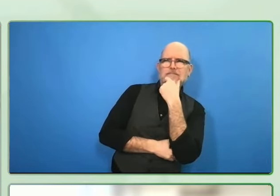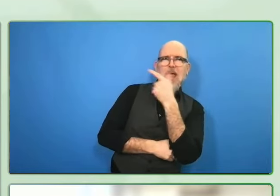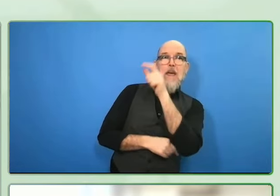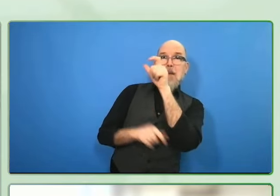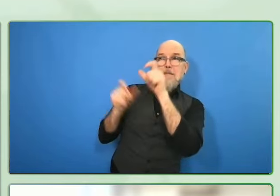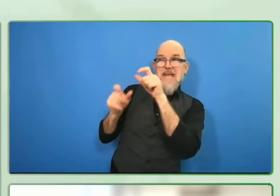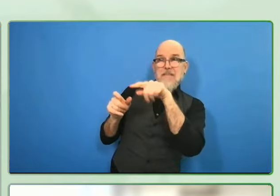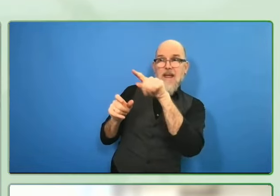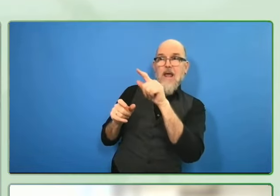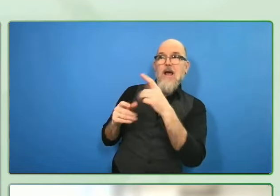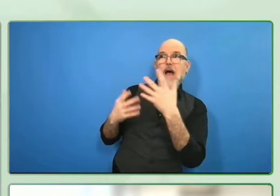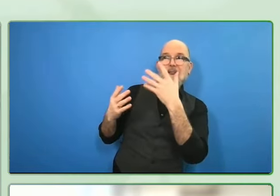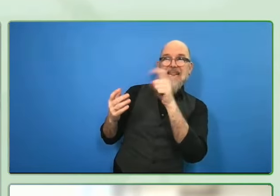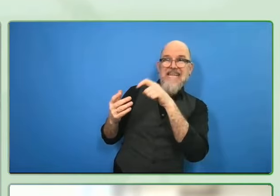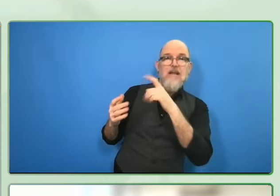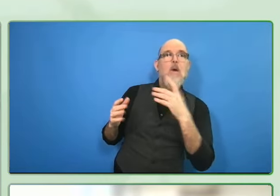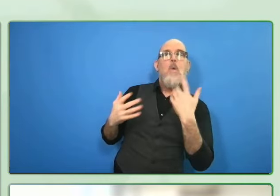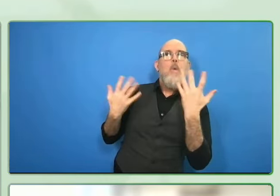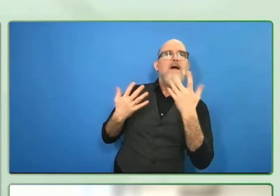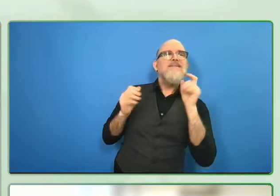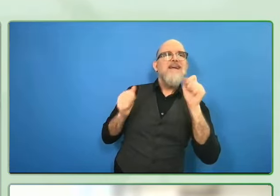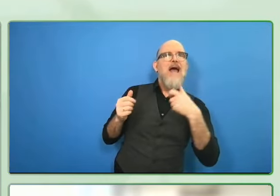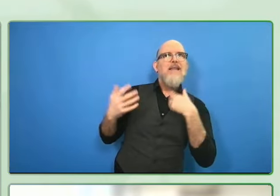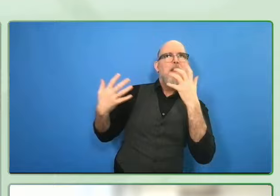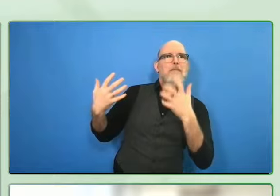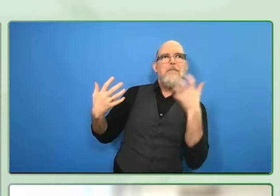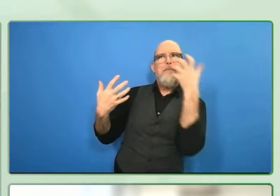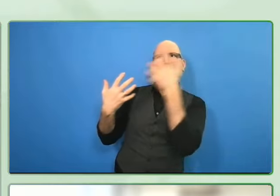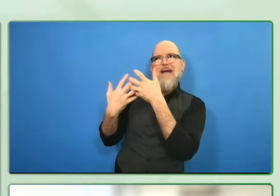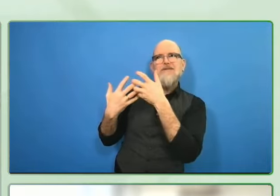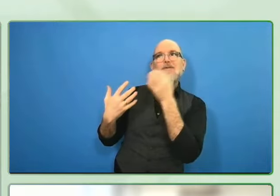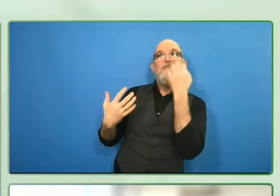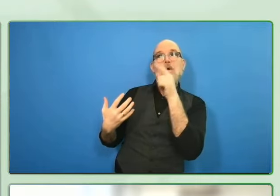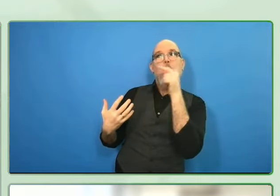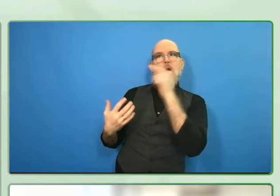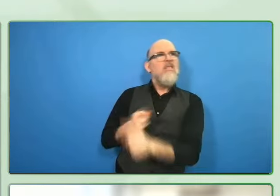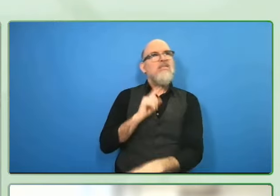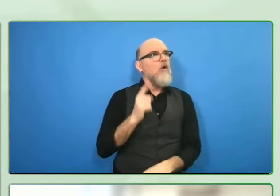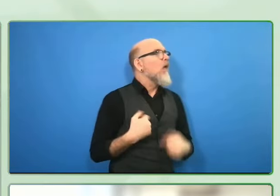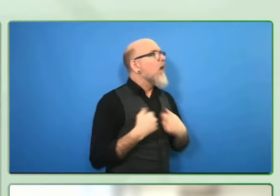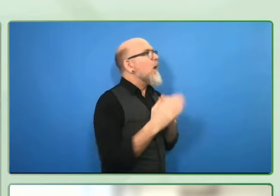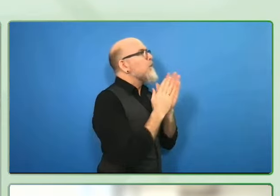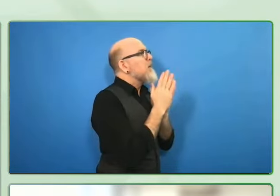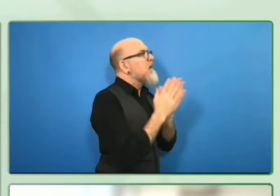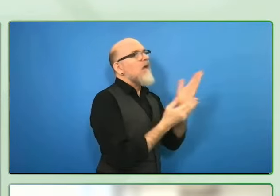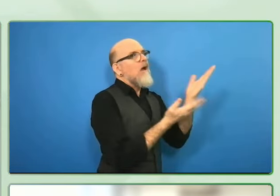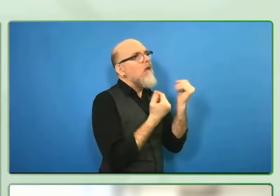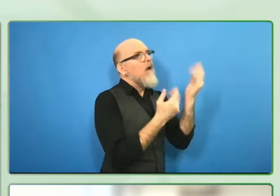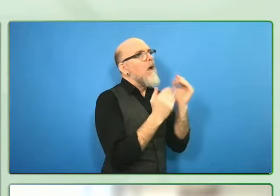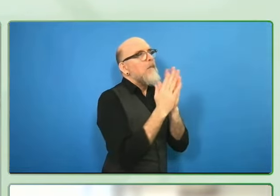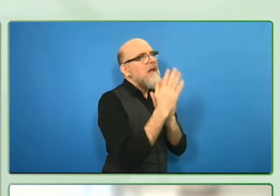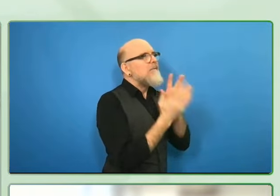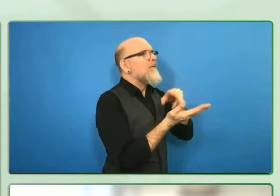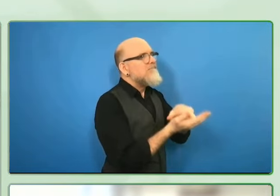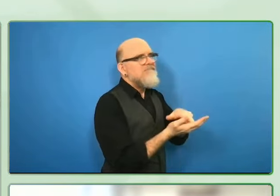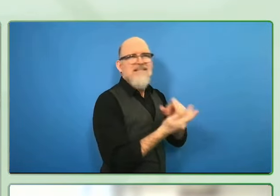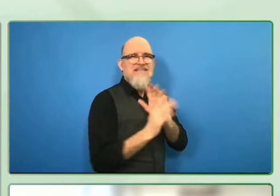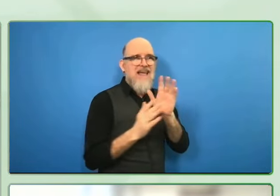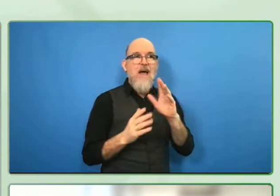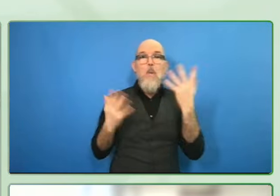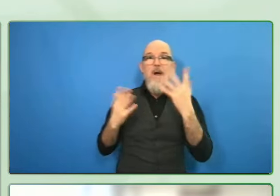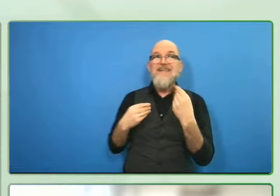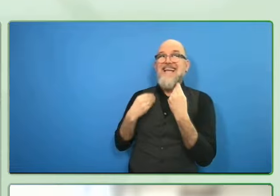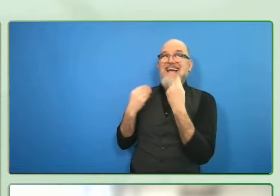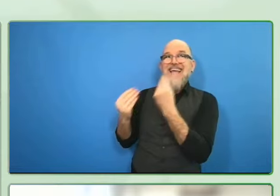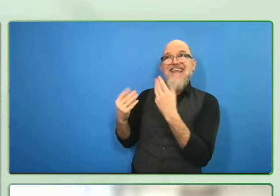the mercy, if you like, of an ad hoc, unstructured system where even the managers can't figure out how to make it work, where it can take 18 months